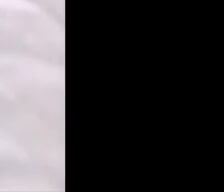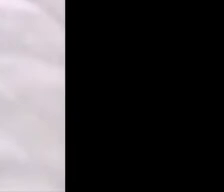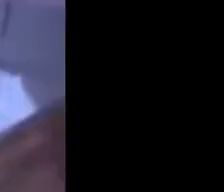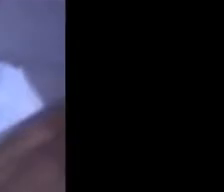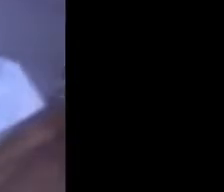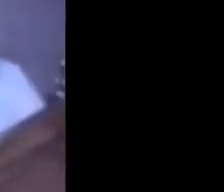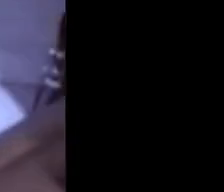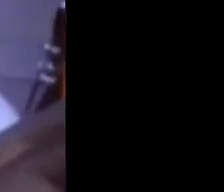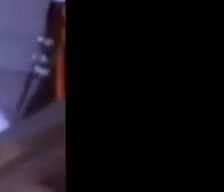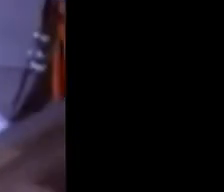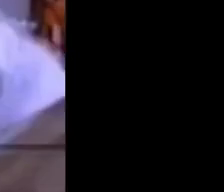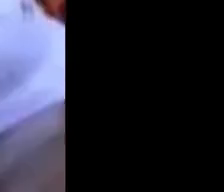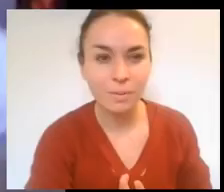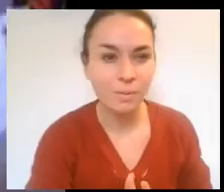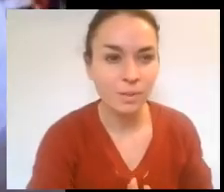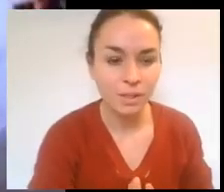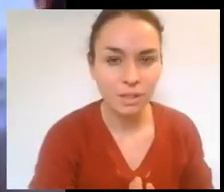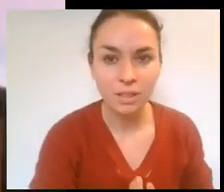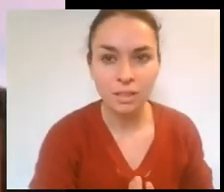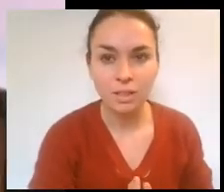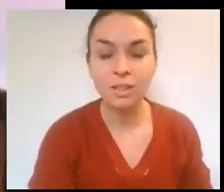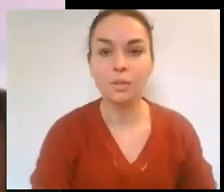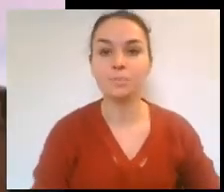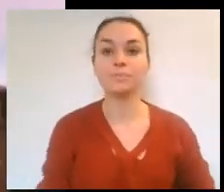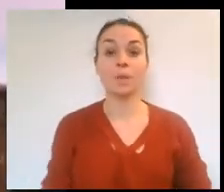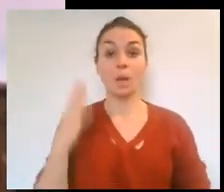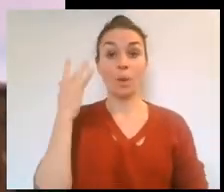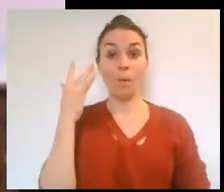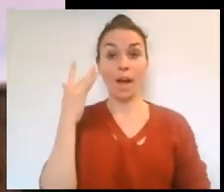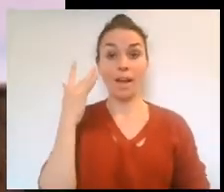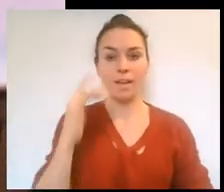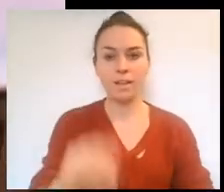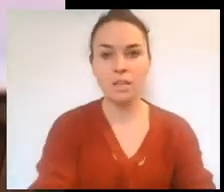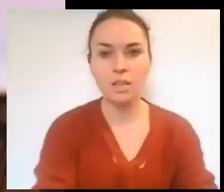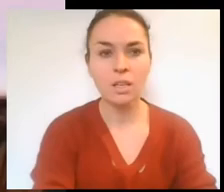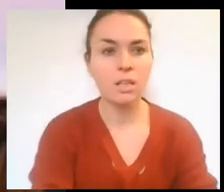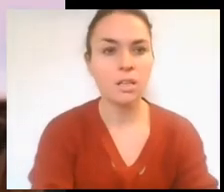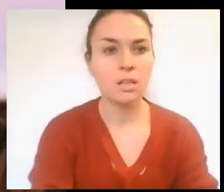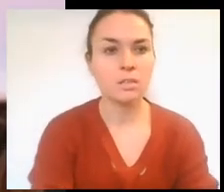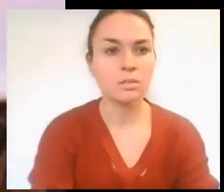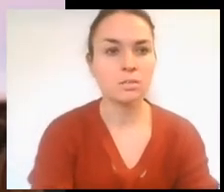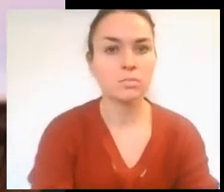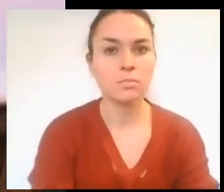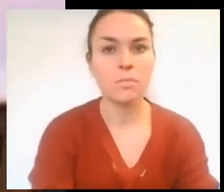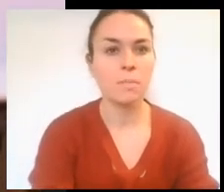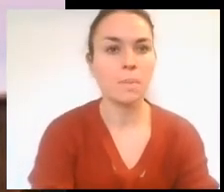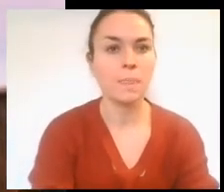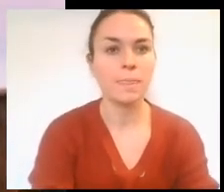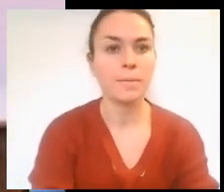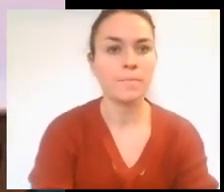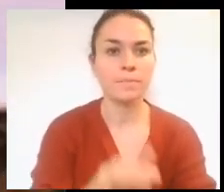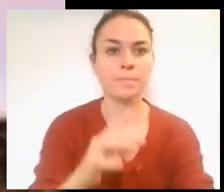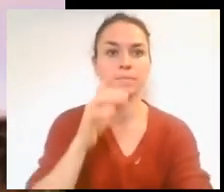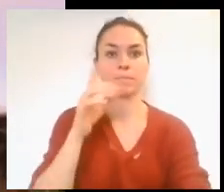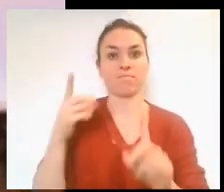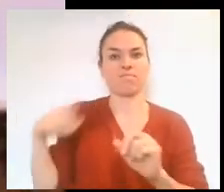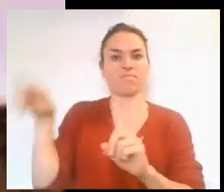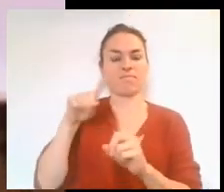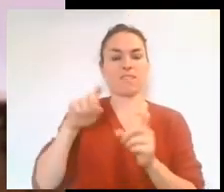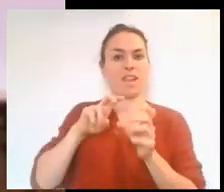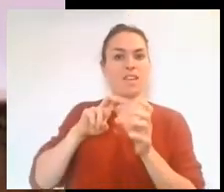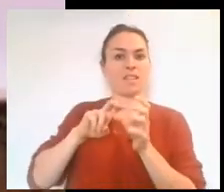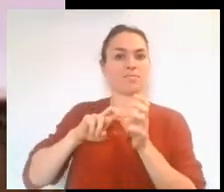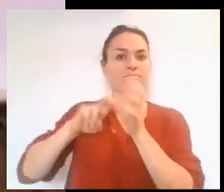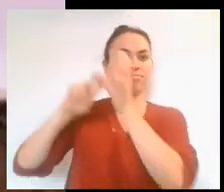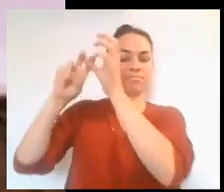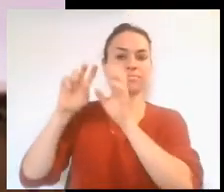And the reason for that is because the astronauts all say that they have this fear of falling, and it's very